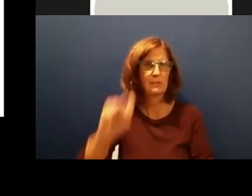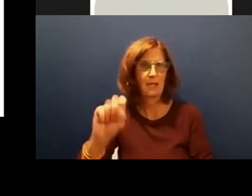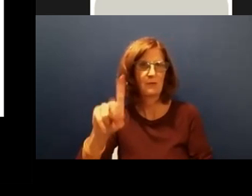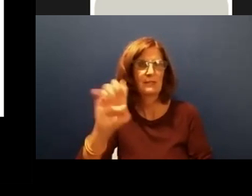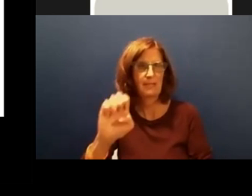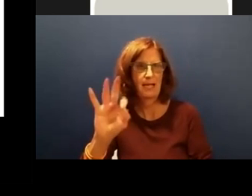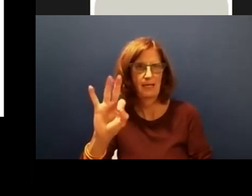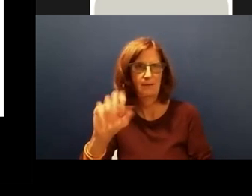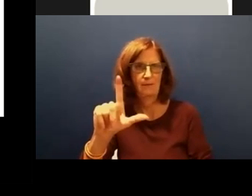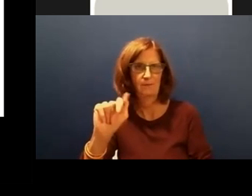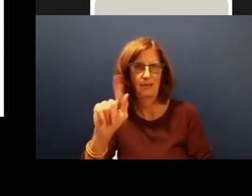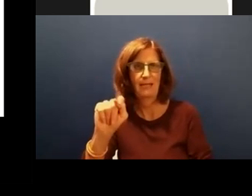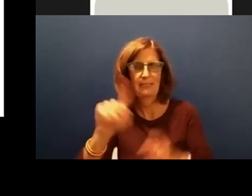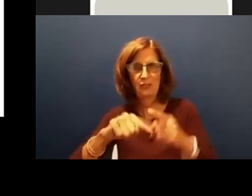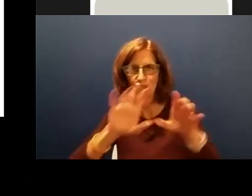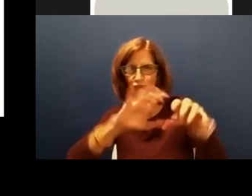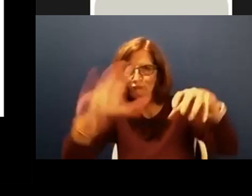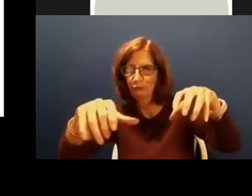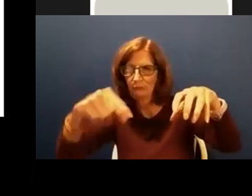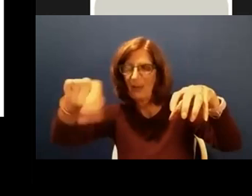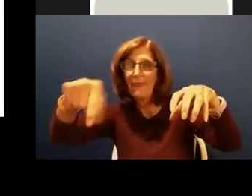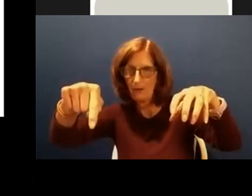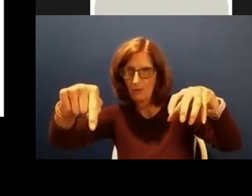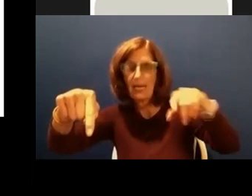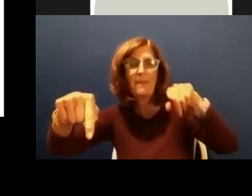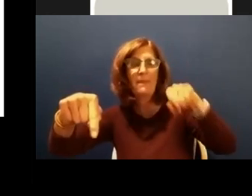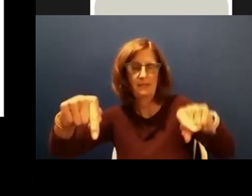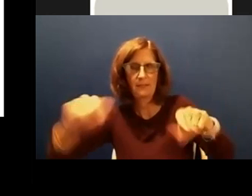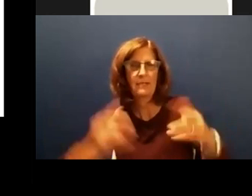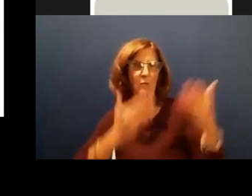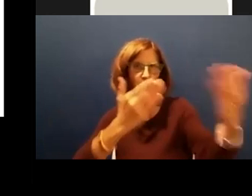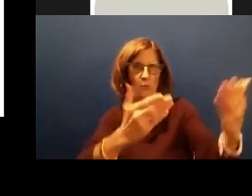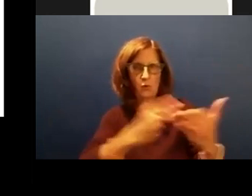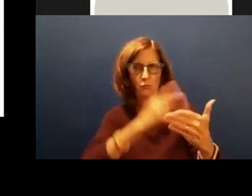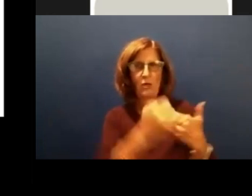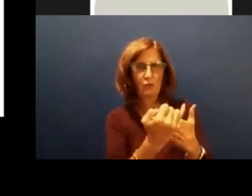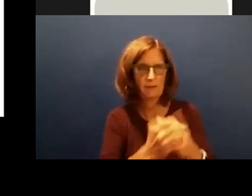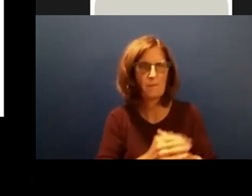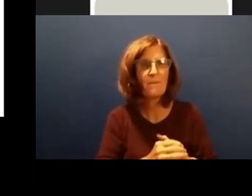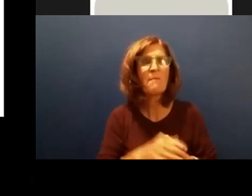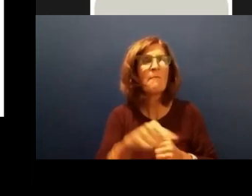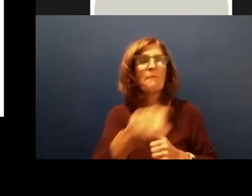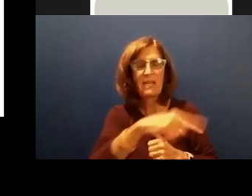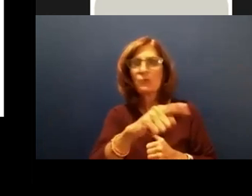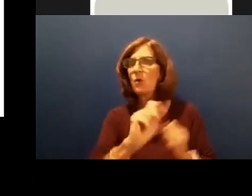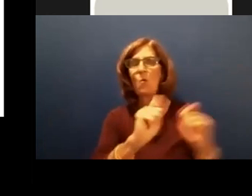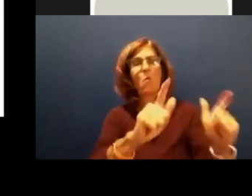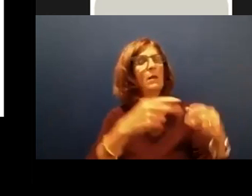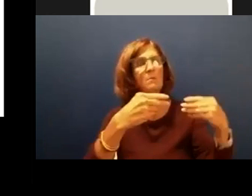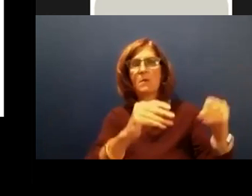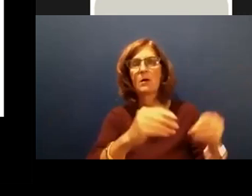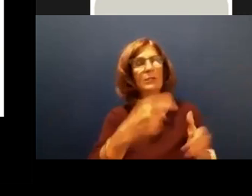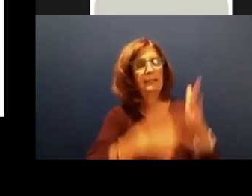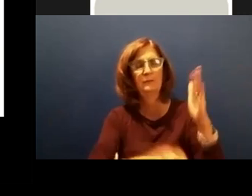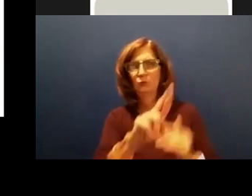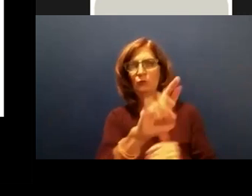is just up the street from this proposed project. The project is currently all market rate. We've been undertaking a